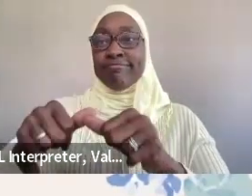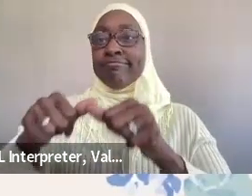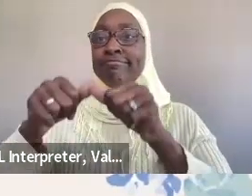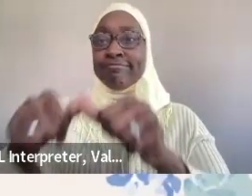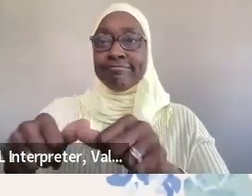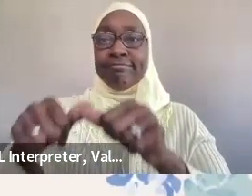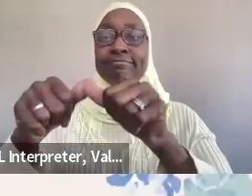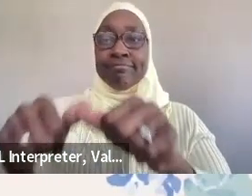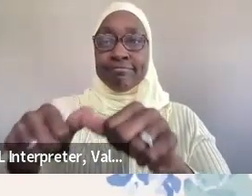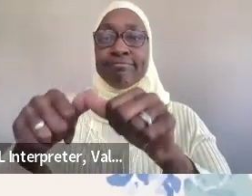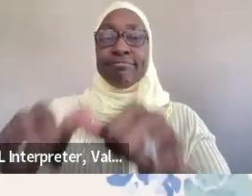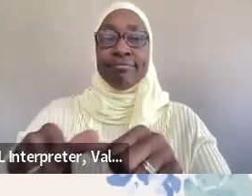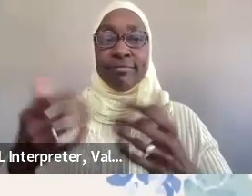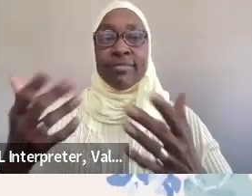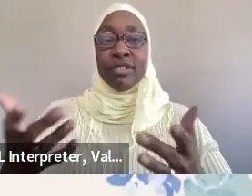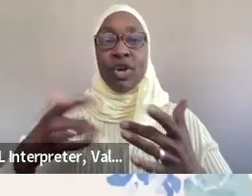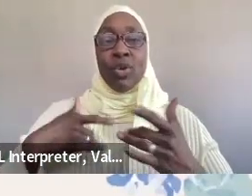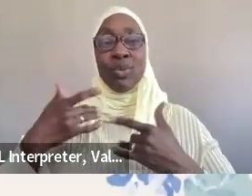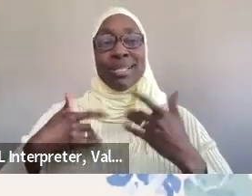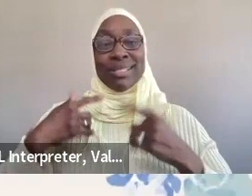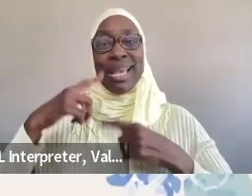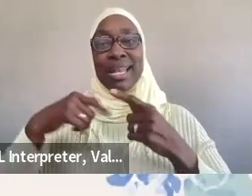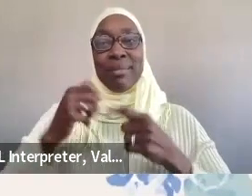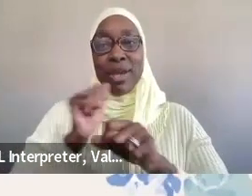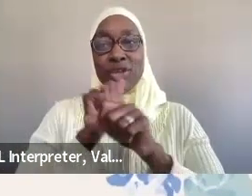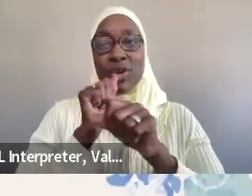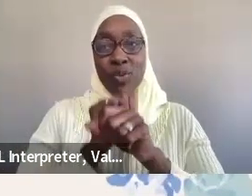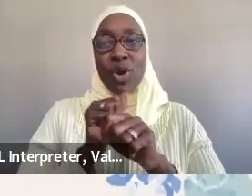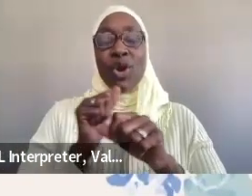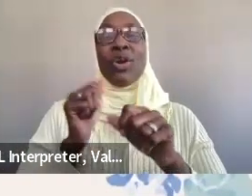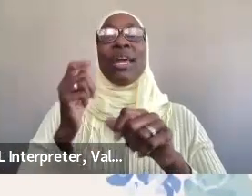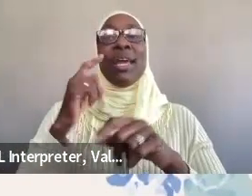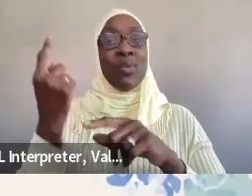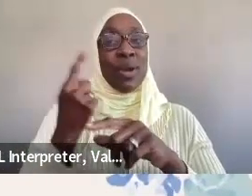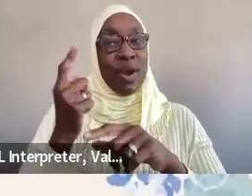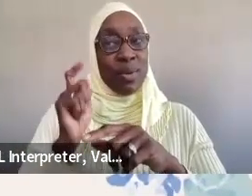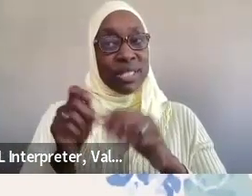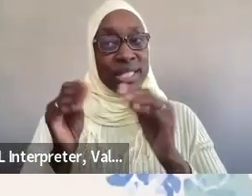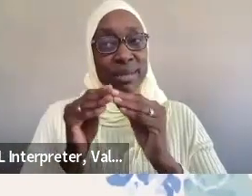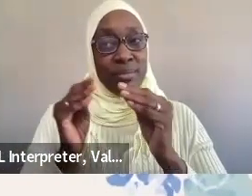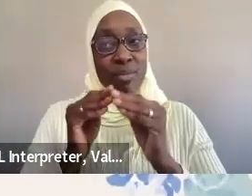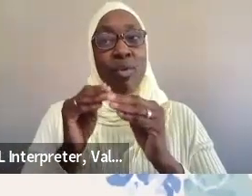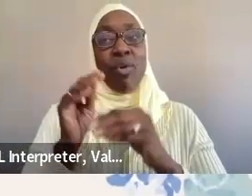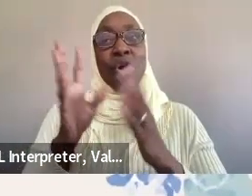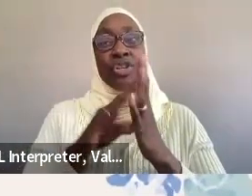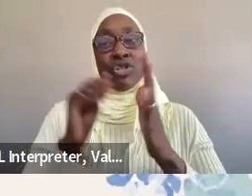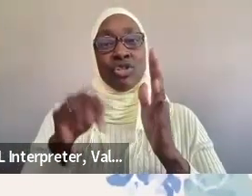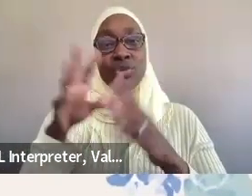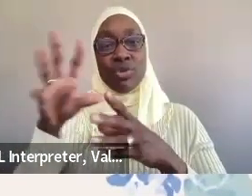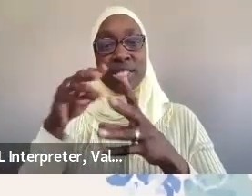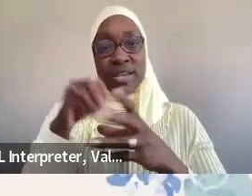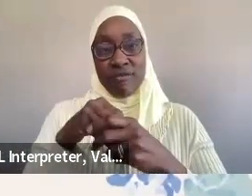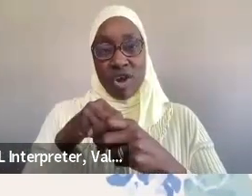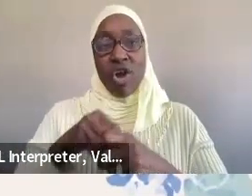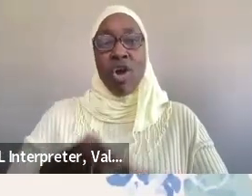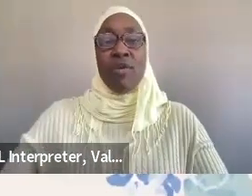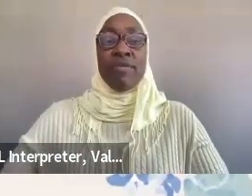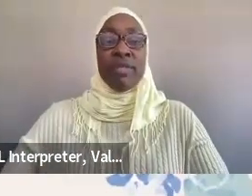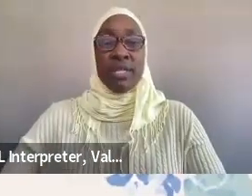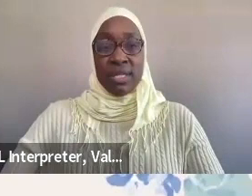all are about the work when we're here, that we always need more students. And then in terms of